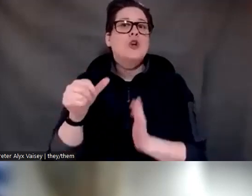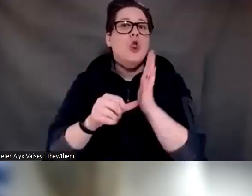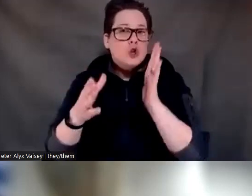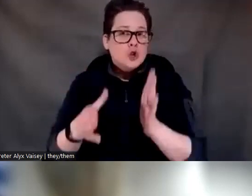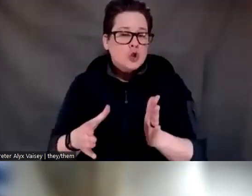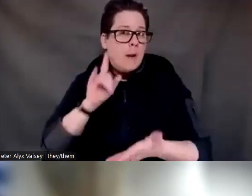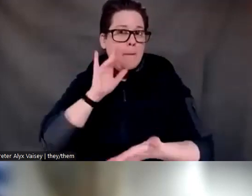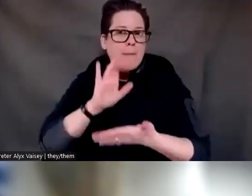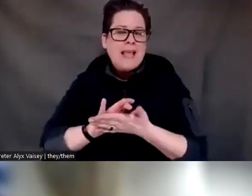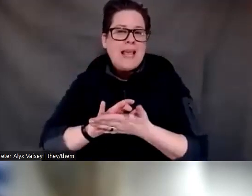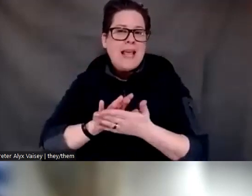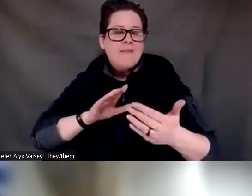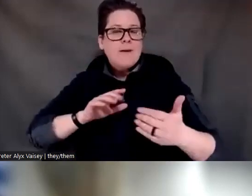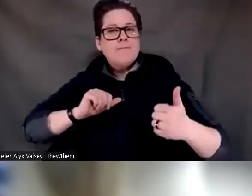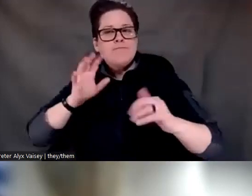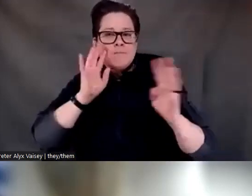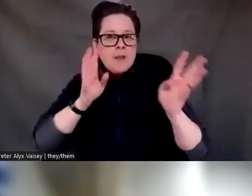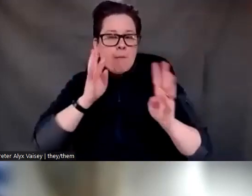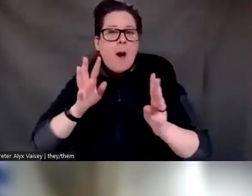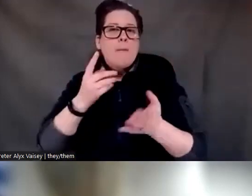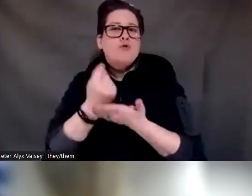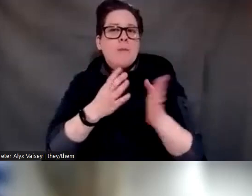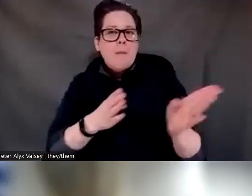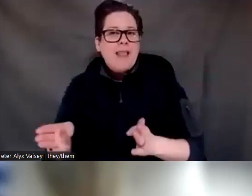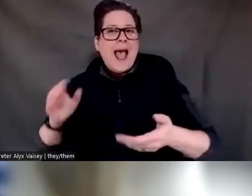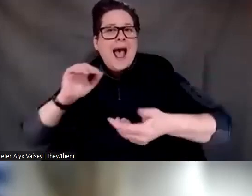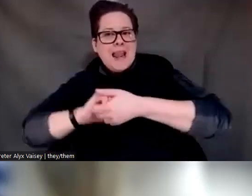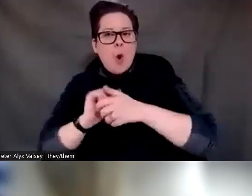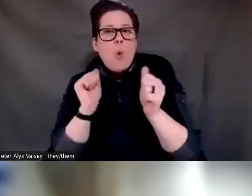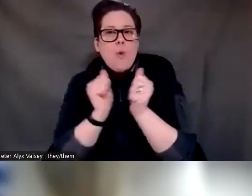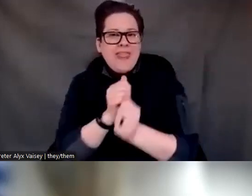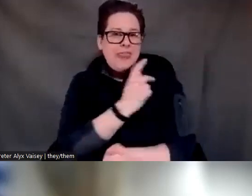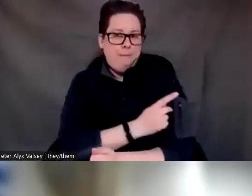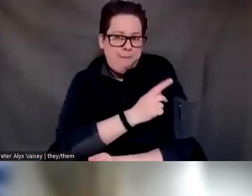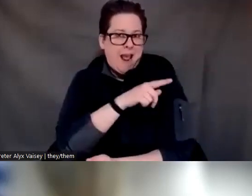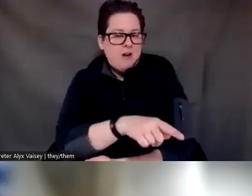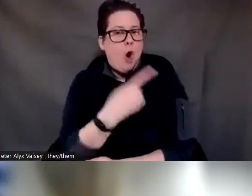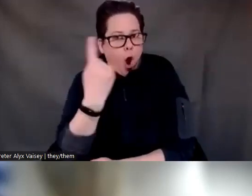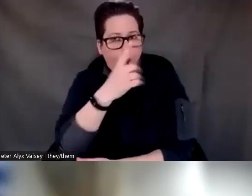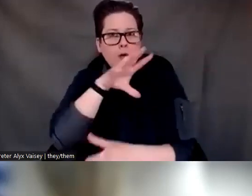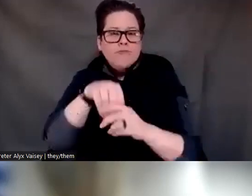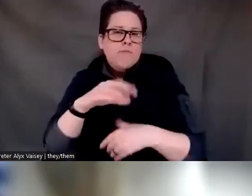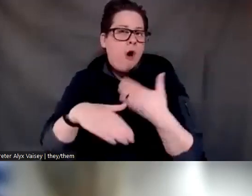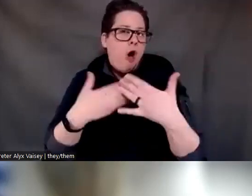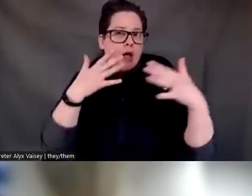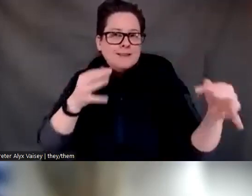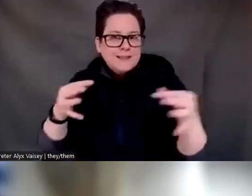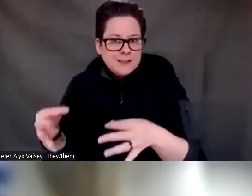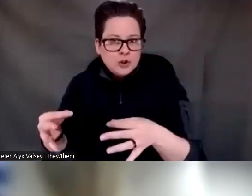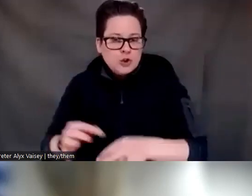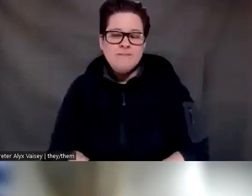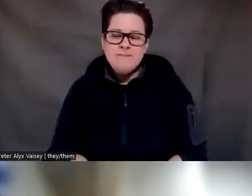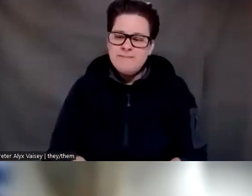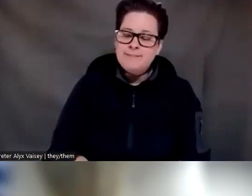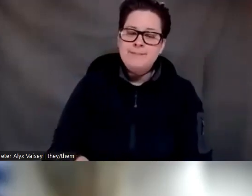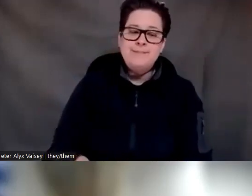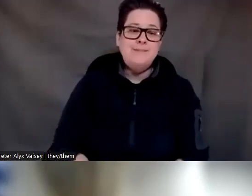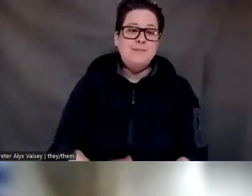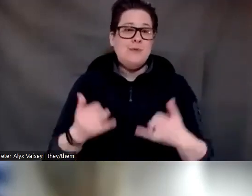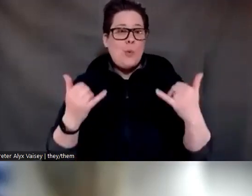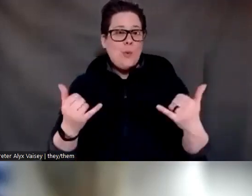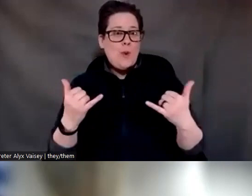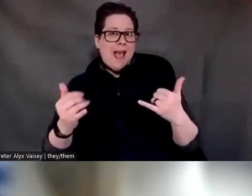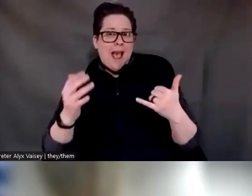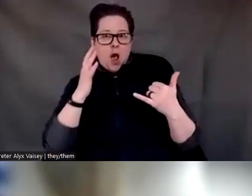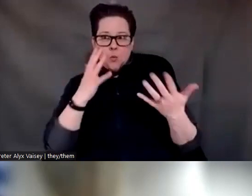up with treatment plans with patients so that they're active in all decisions. So with that, we will start with